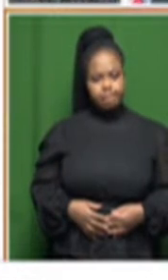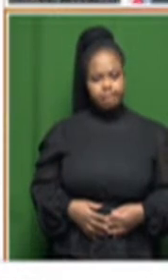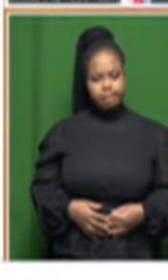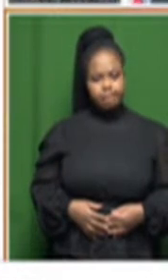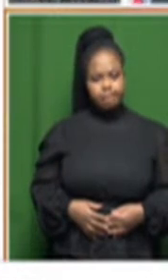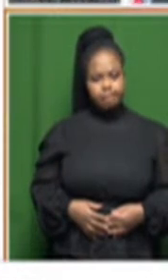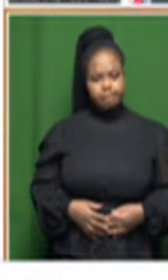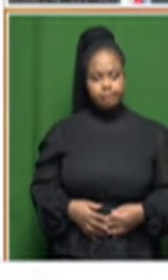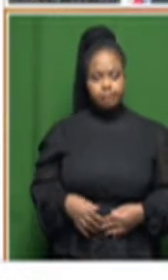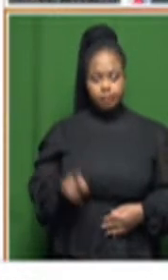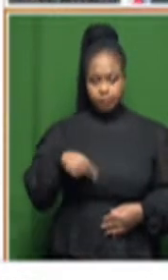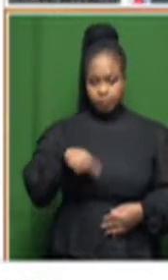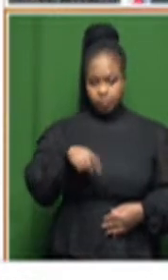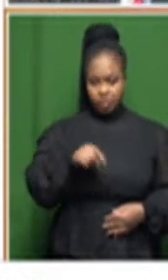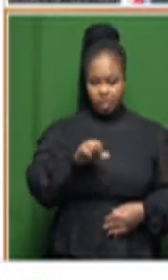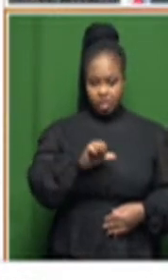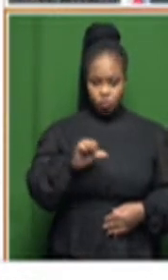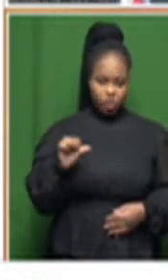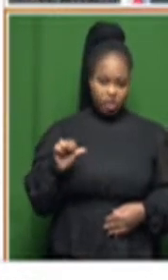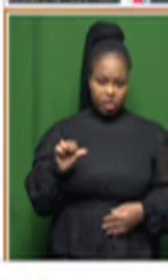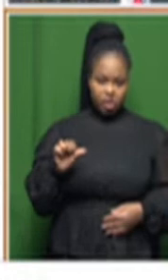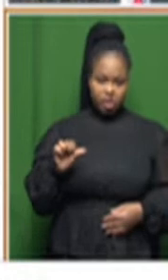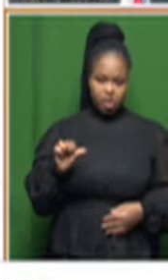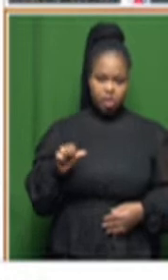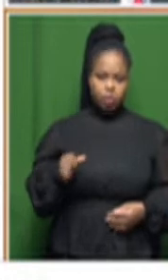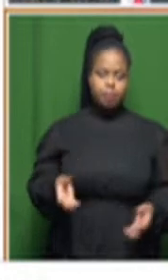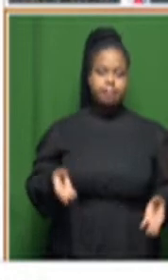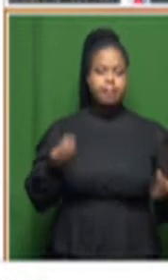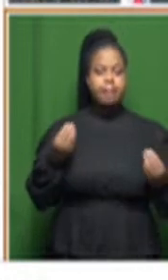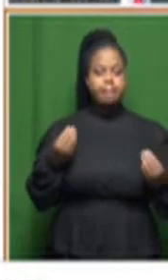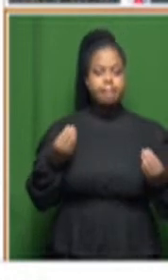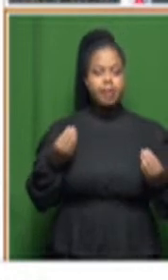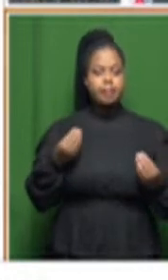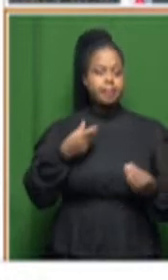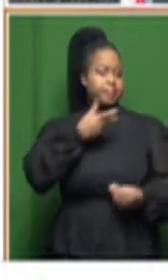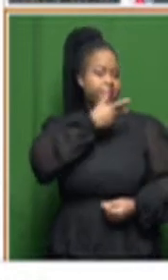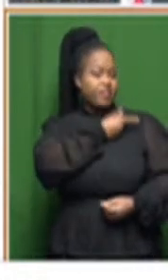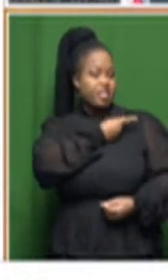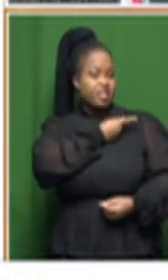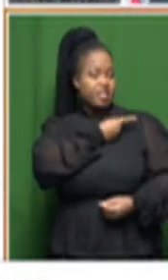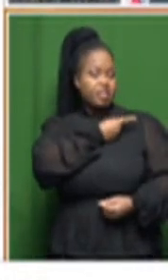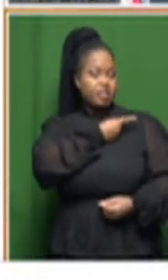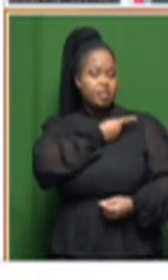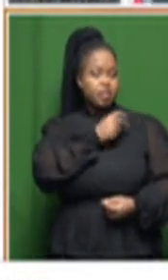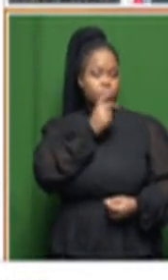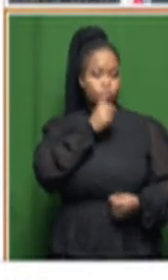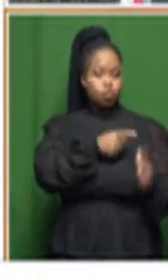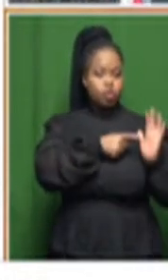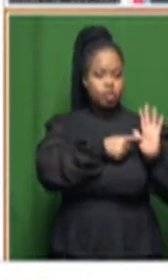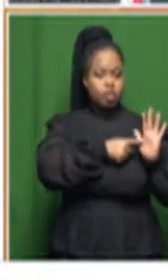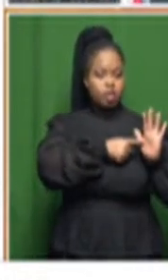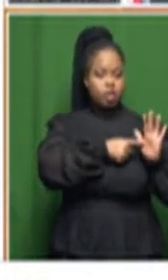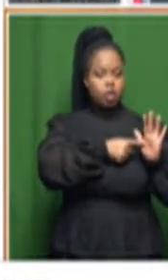this week, we have received the vaccines that are shown on the left-hand side of this table, both Johnson &